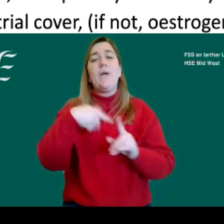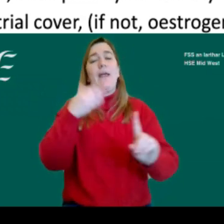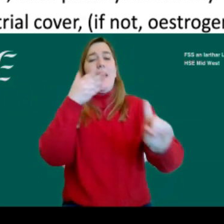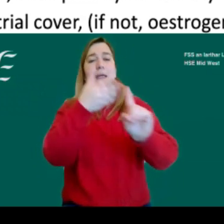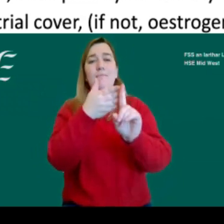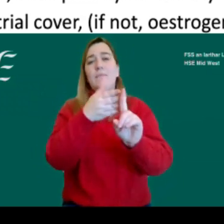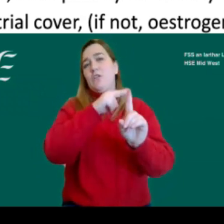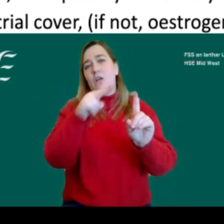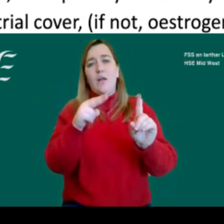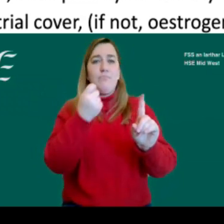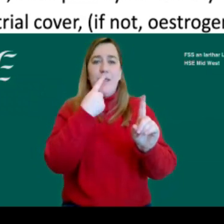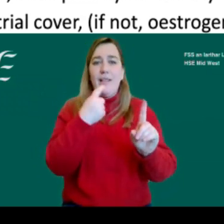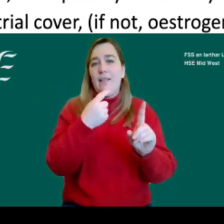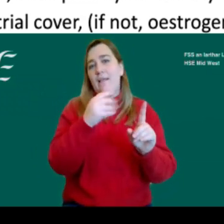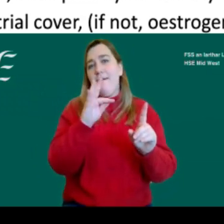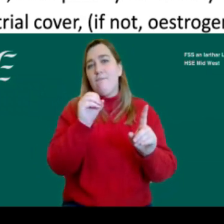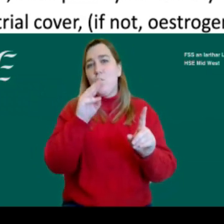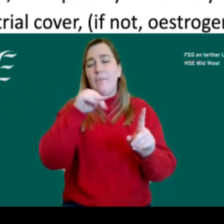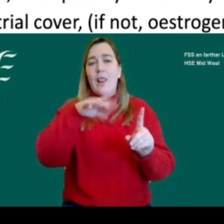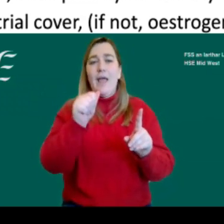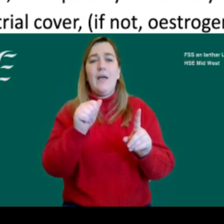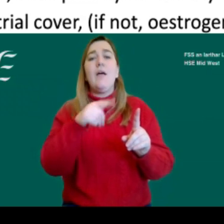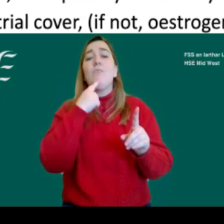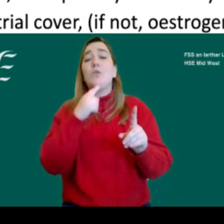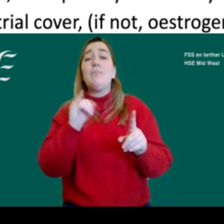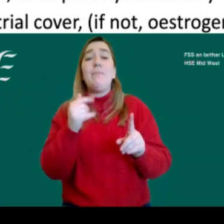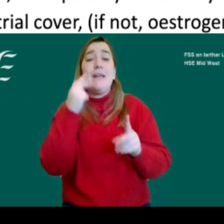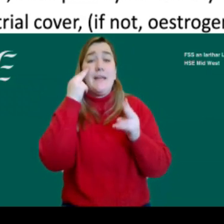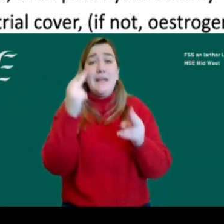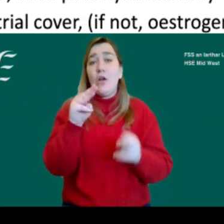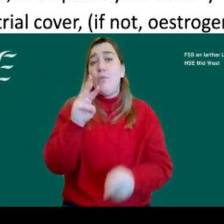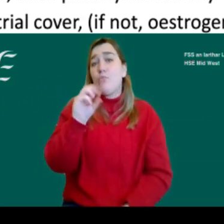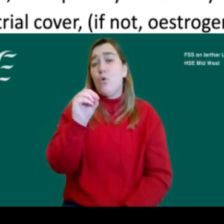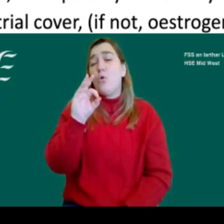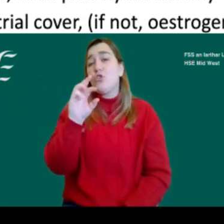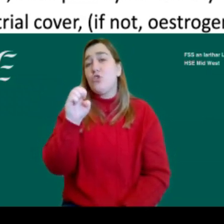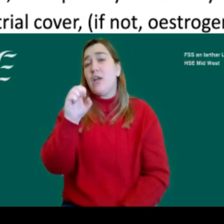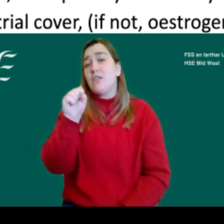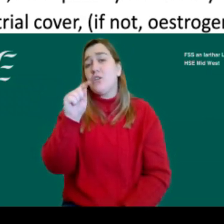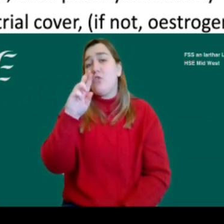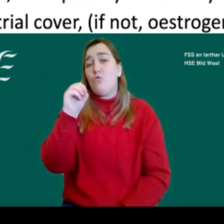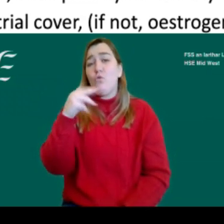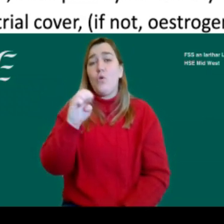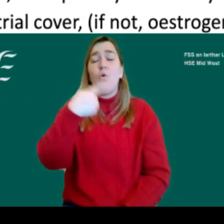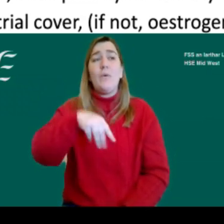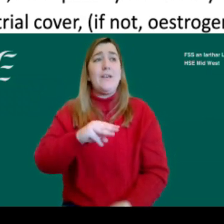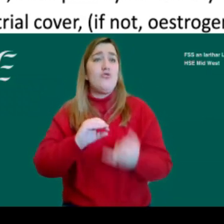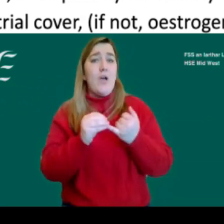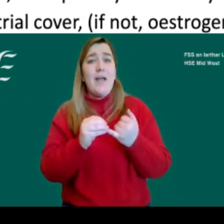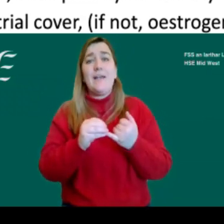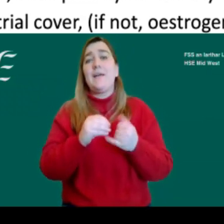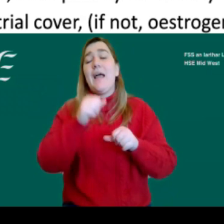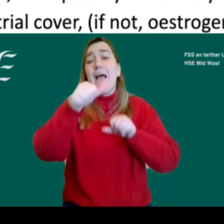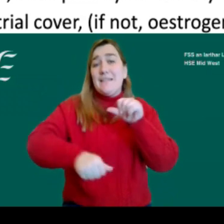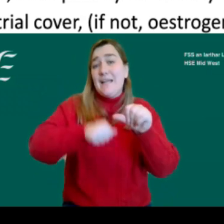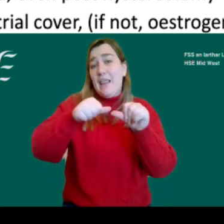not sure if they've left a little bit of the womb, we give you a trial of cyclical. So that's the HRT. We have the same estrogen every day, but progesterone for 2 weeks of the month.